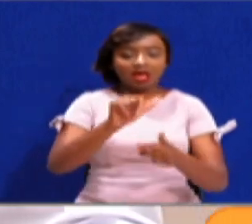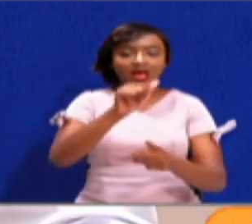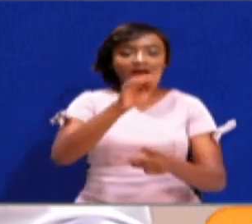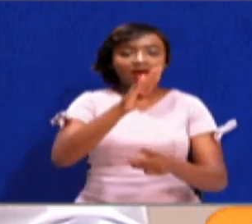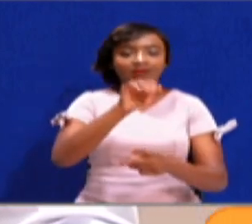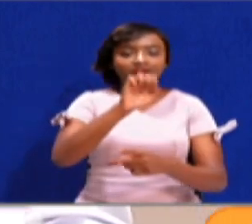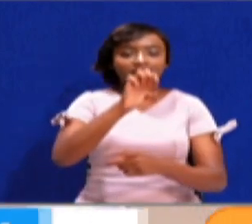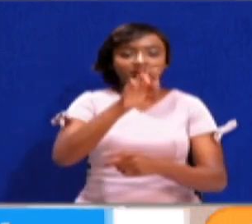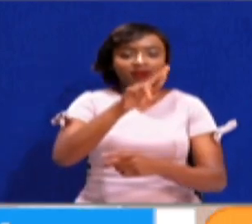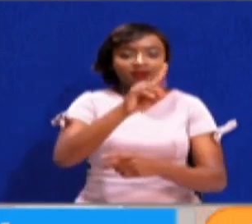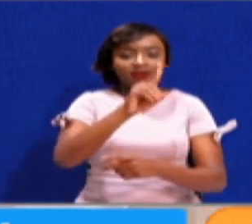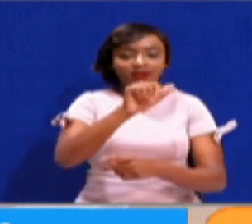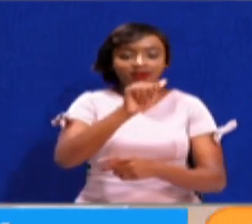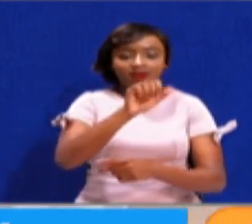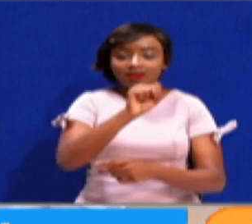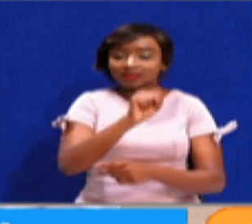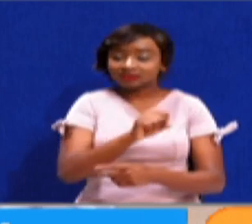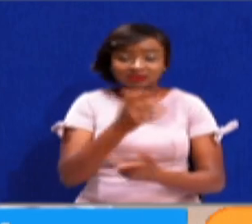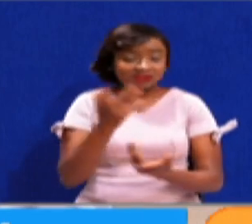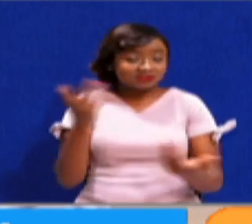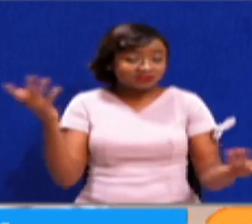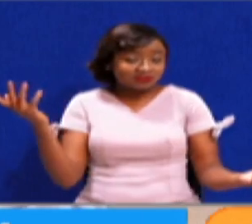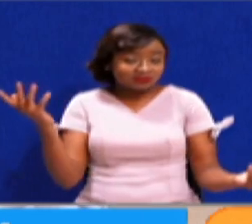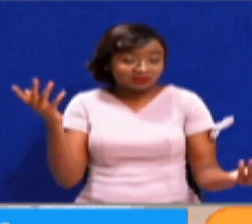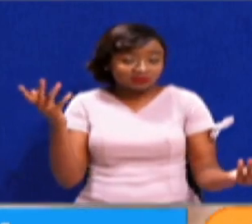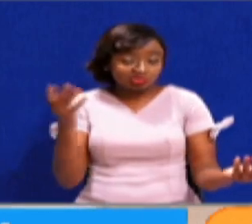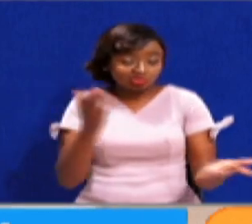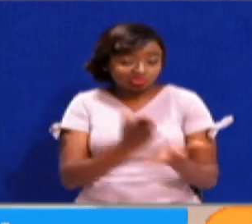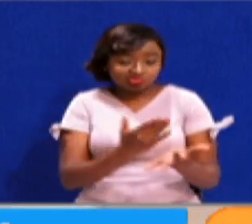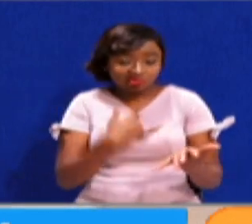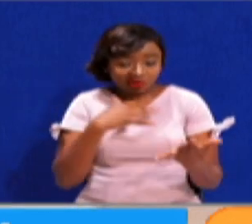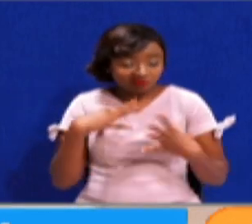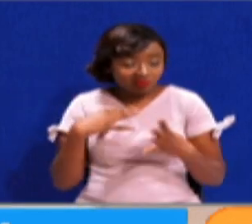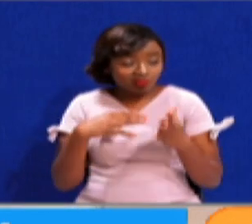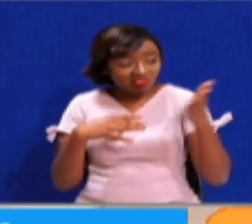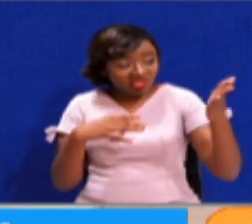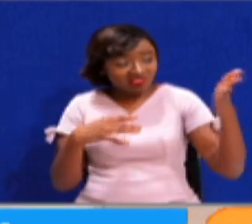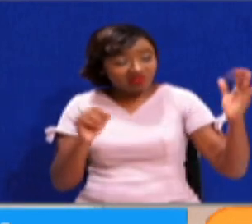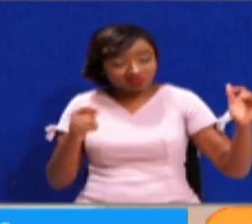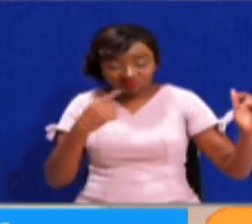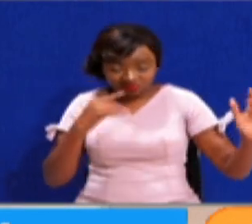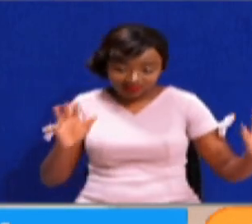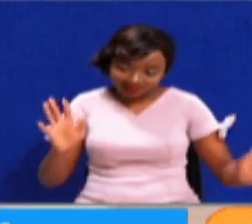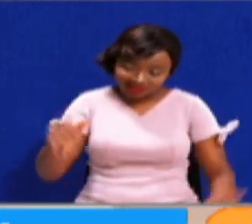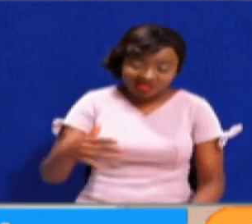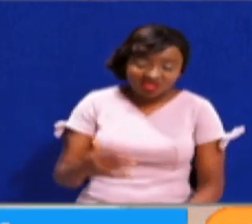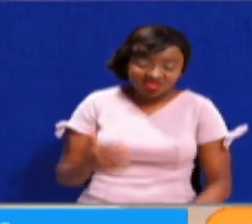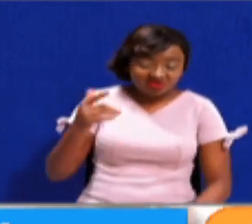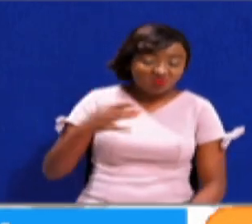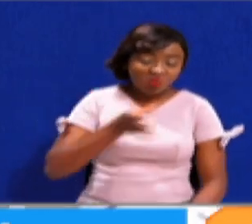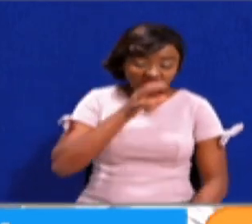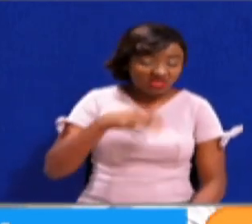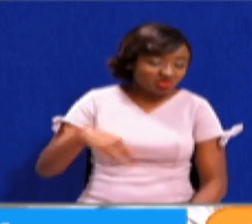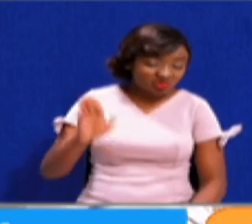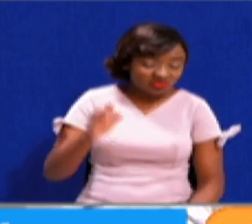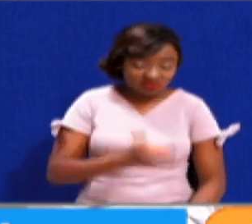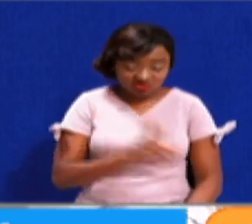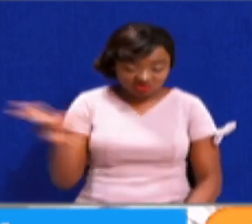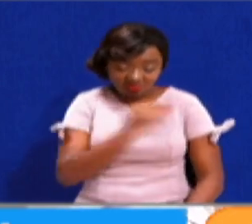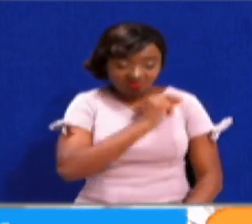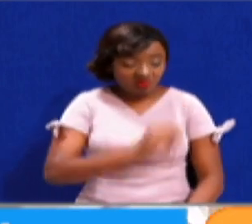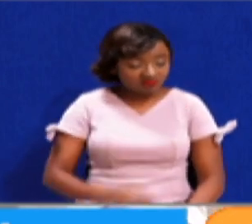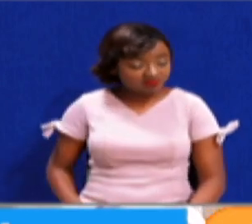which are, strictly speaking, not in Muranga. So there are many other people upstream who would say, well, actually, your majesty yako, and if